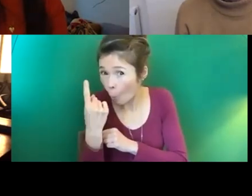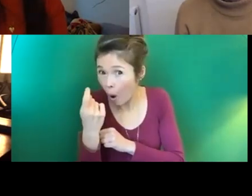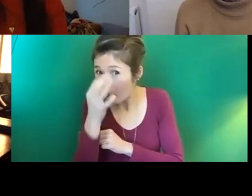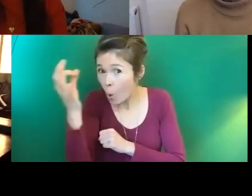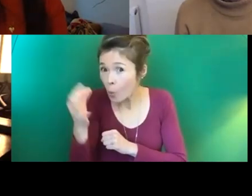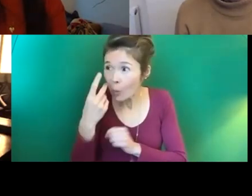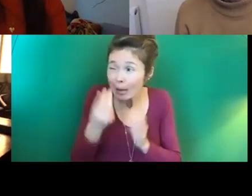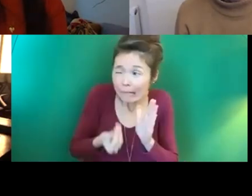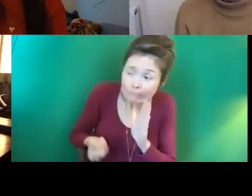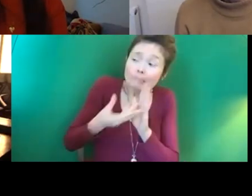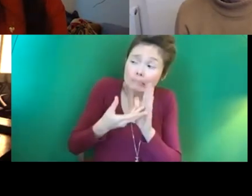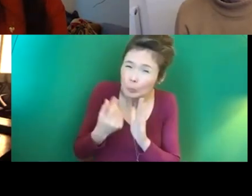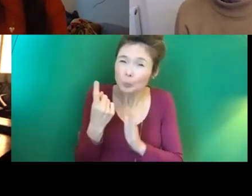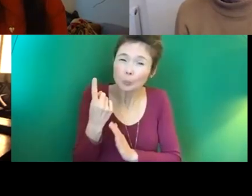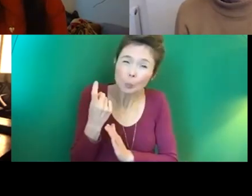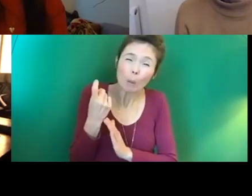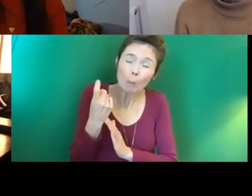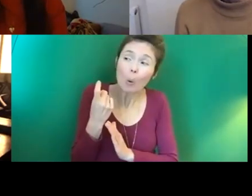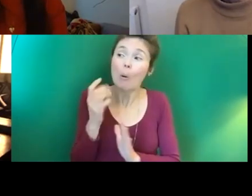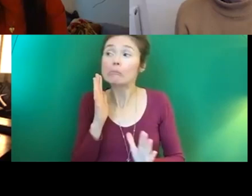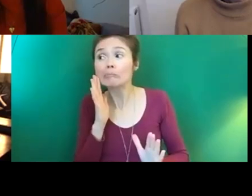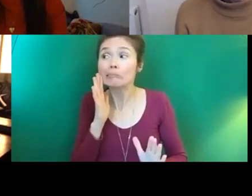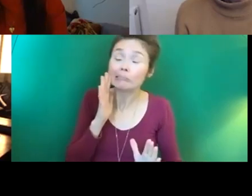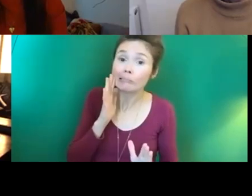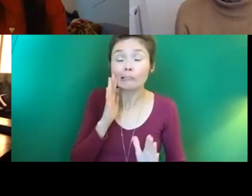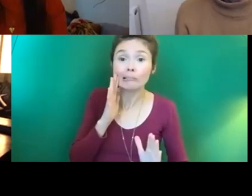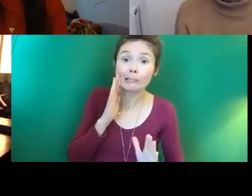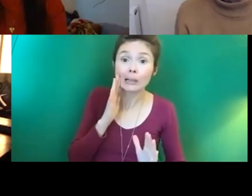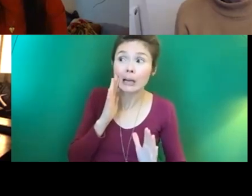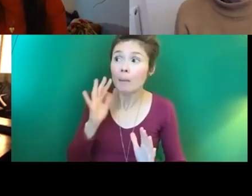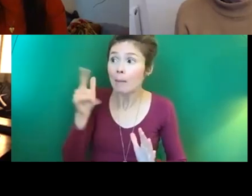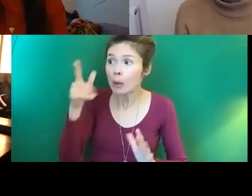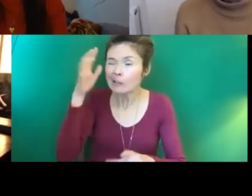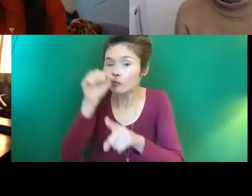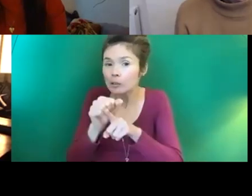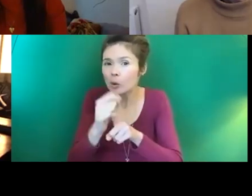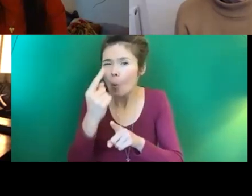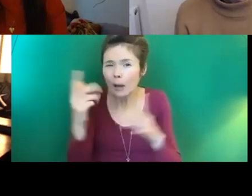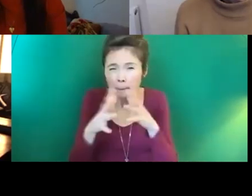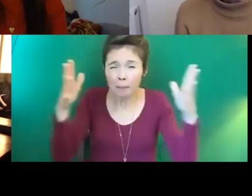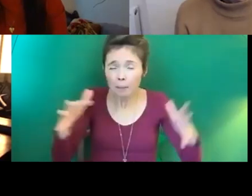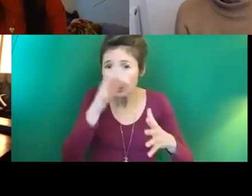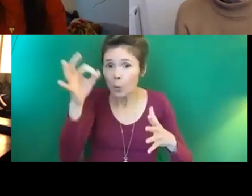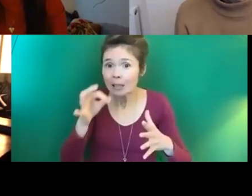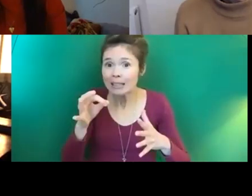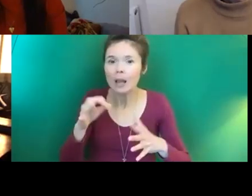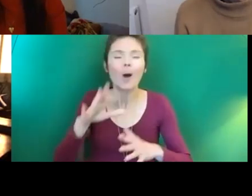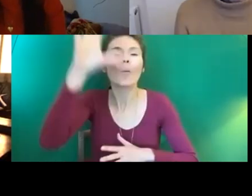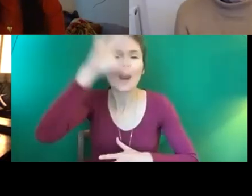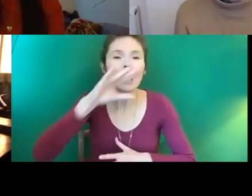from the panel? Is there anything that is resonating in terms of the questions that are being asked? Claire is in the background,